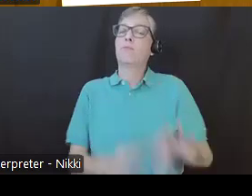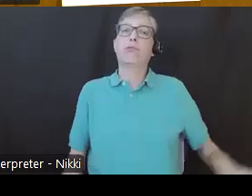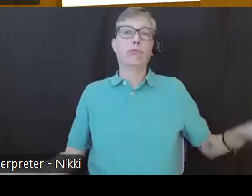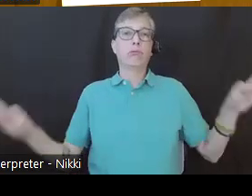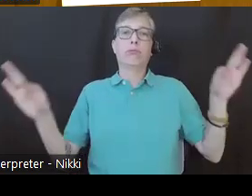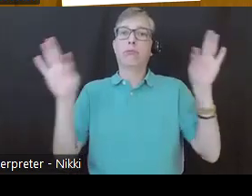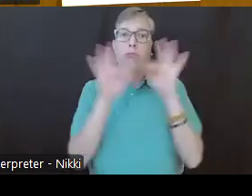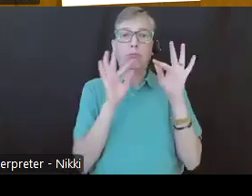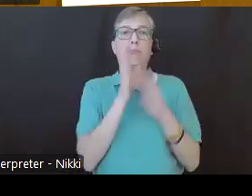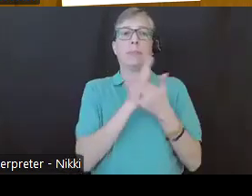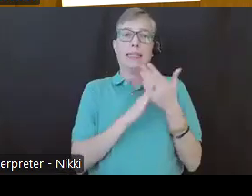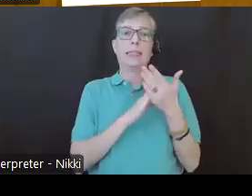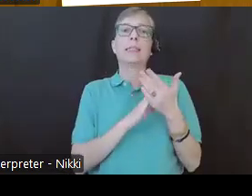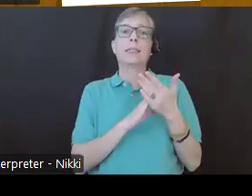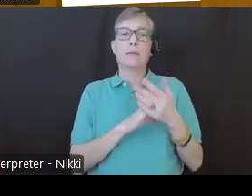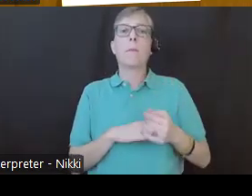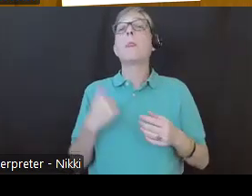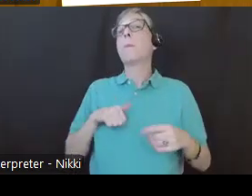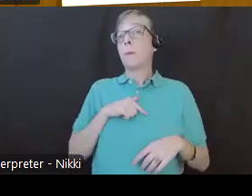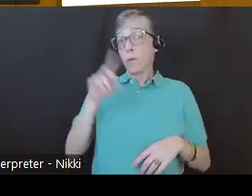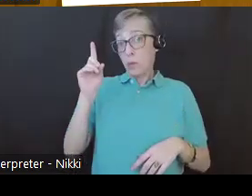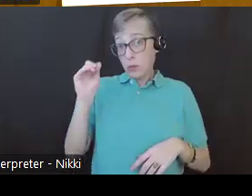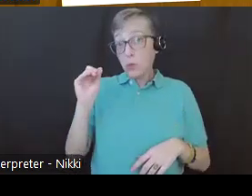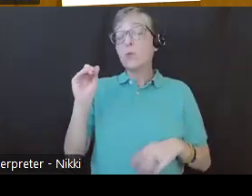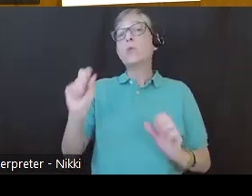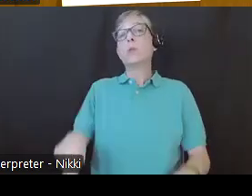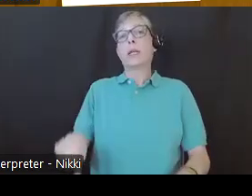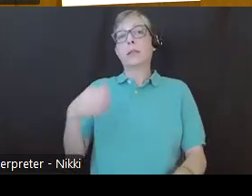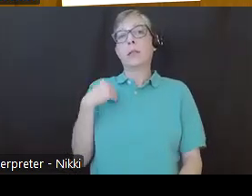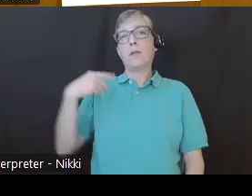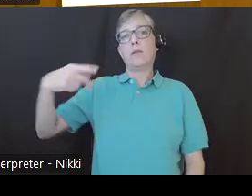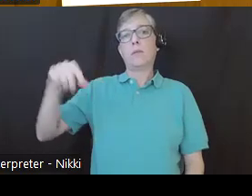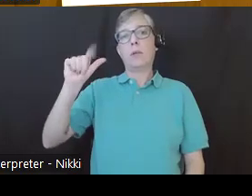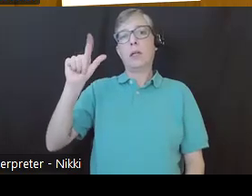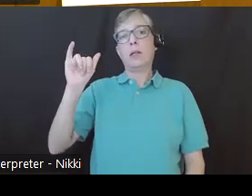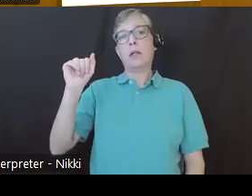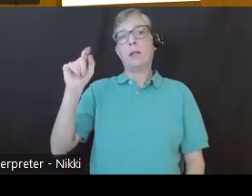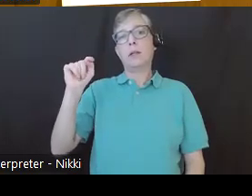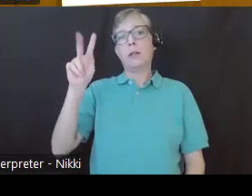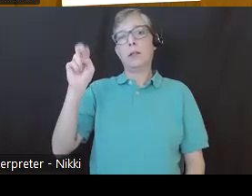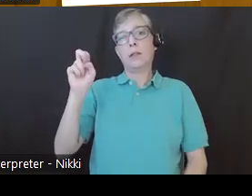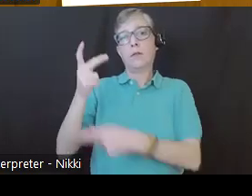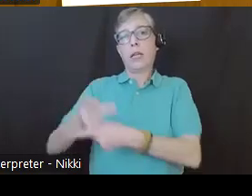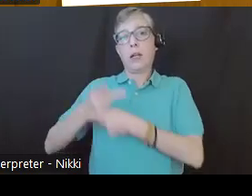this. We do have palliative care. We use them.